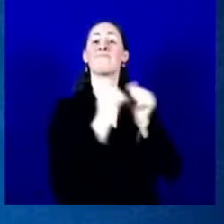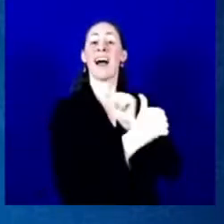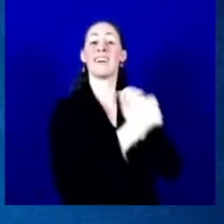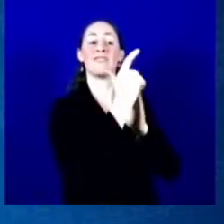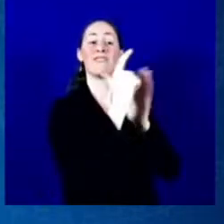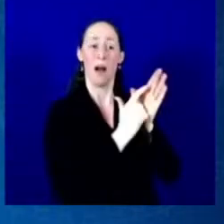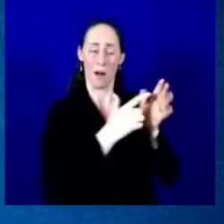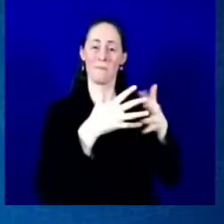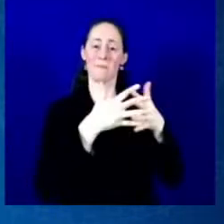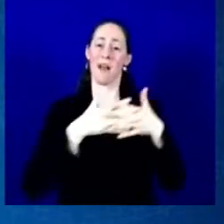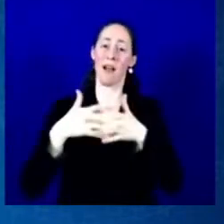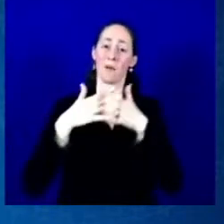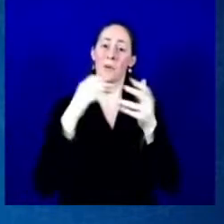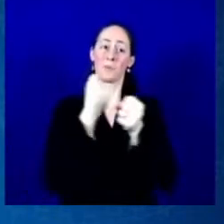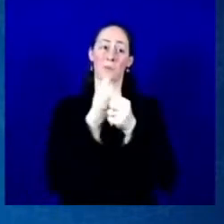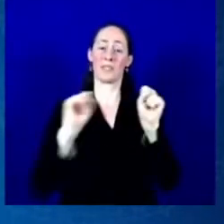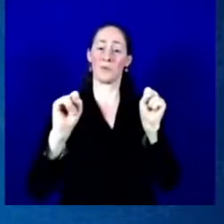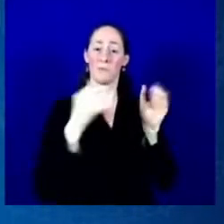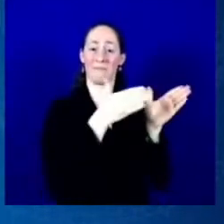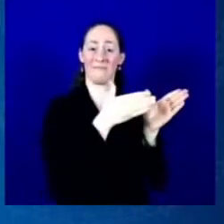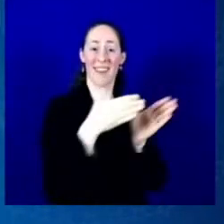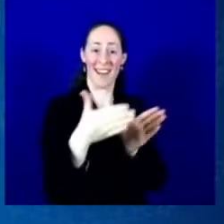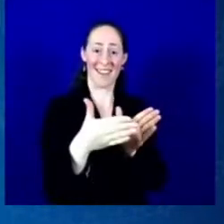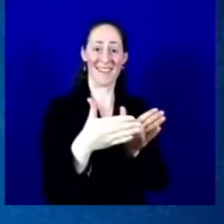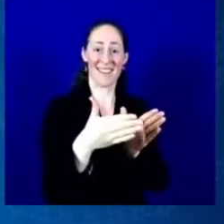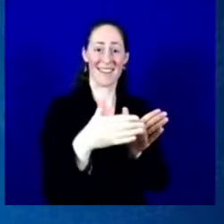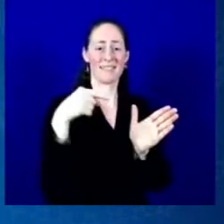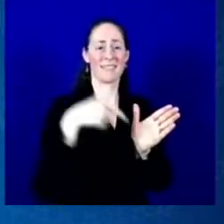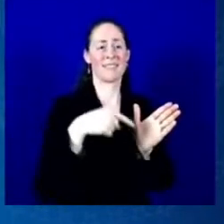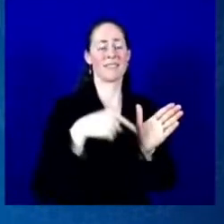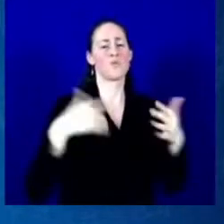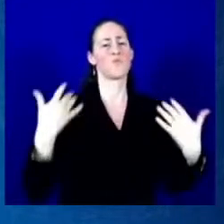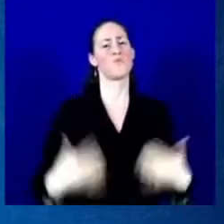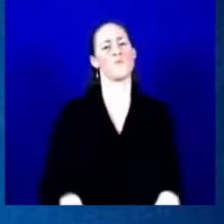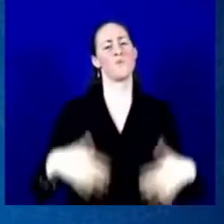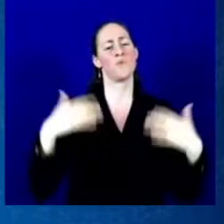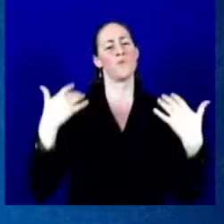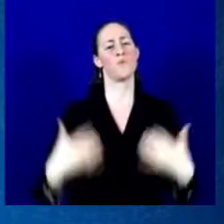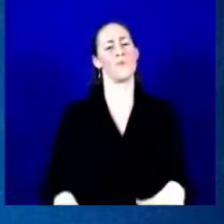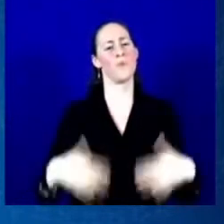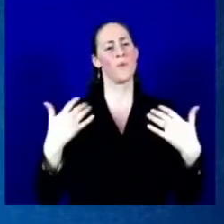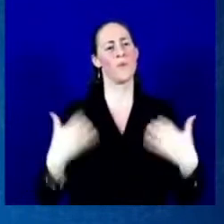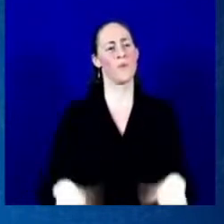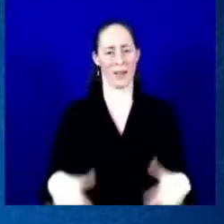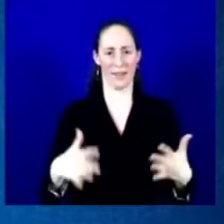rescue packages in American history. We're already seeing the results.